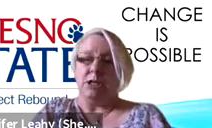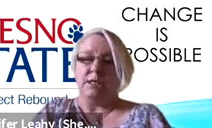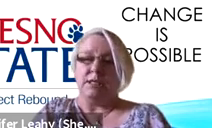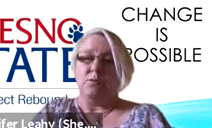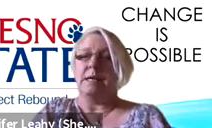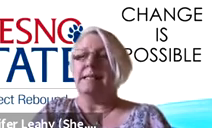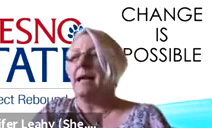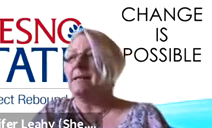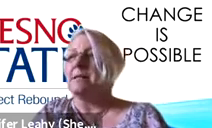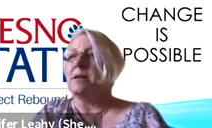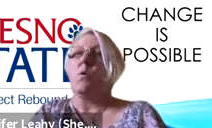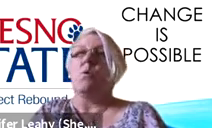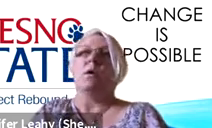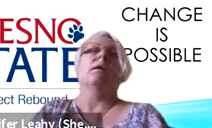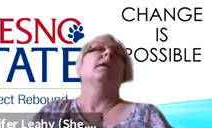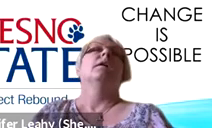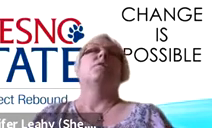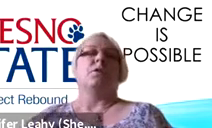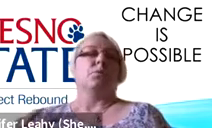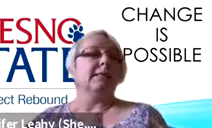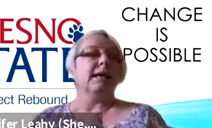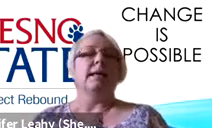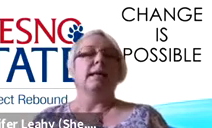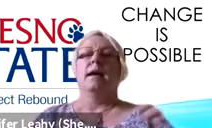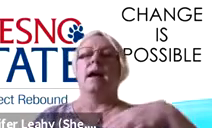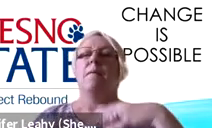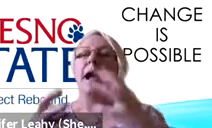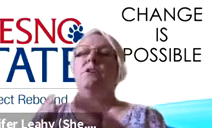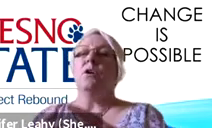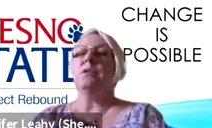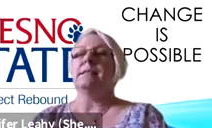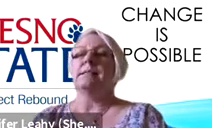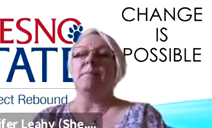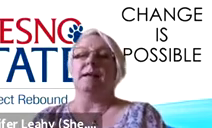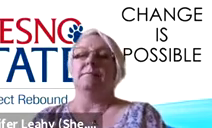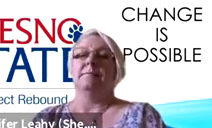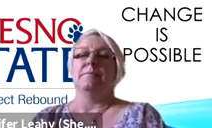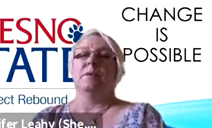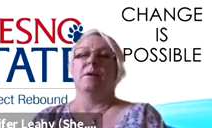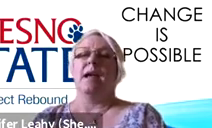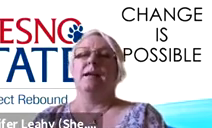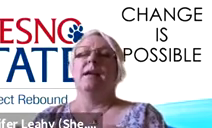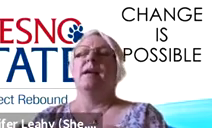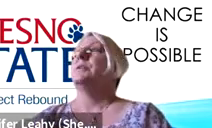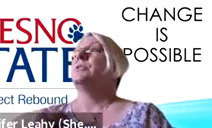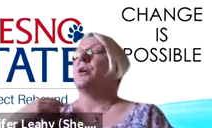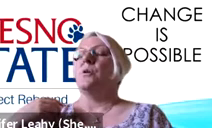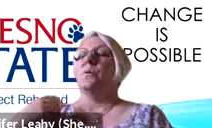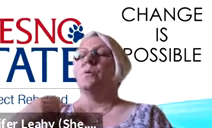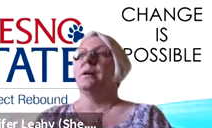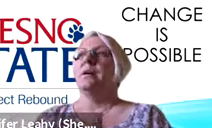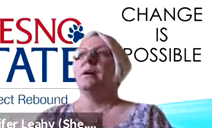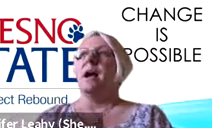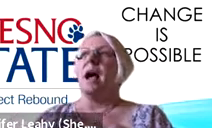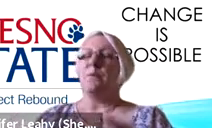around admissions, whether it's late or for another reason. I know that this is coming, okay?